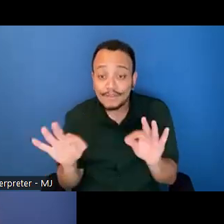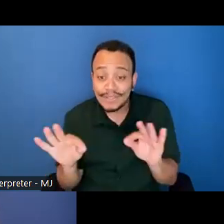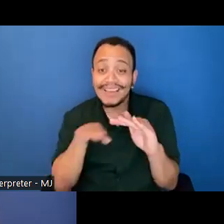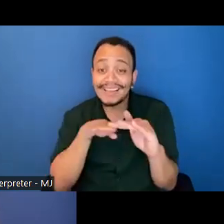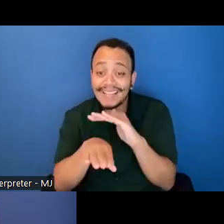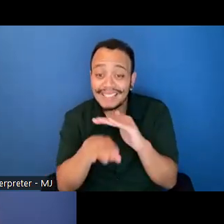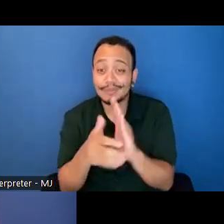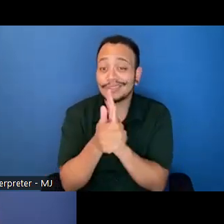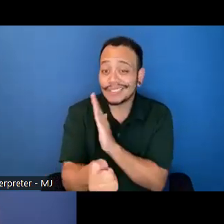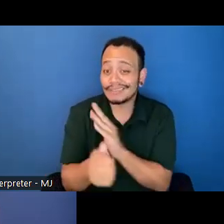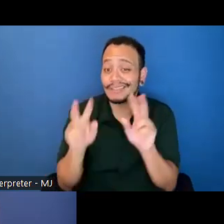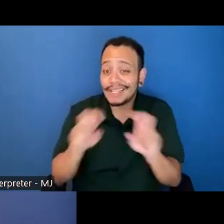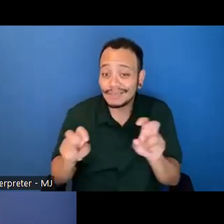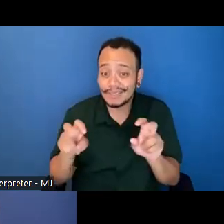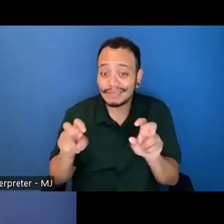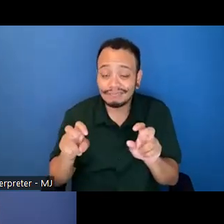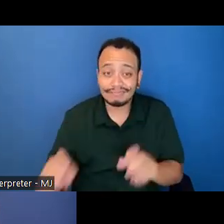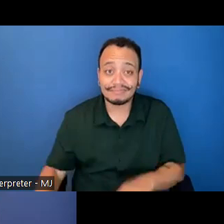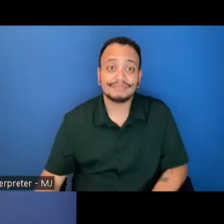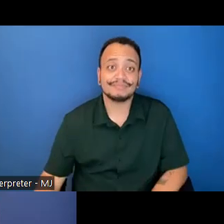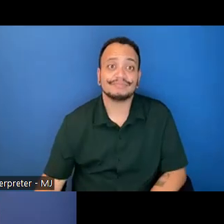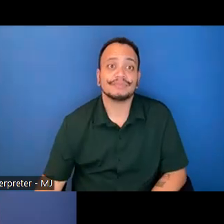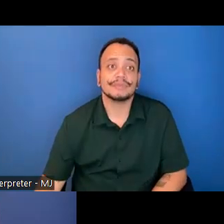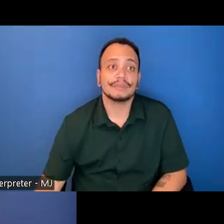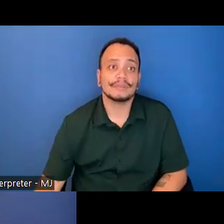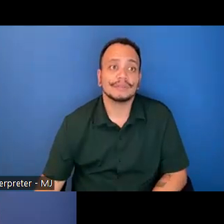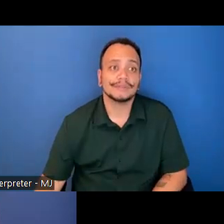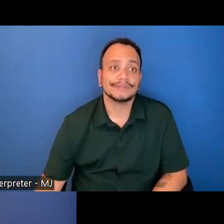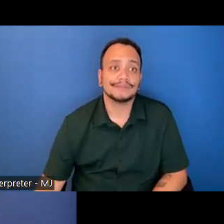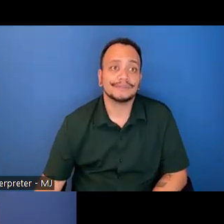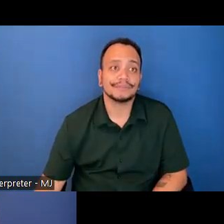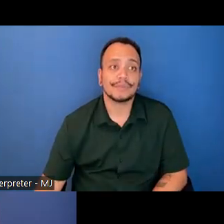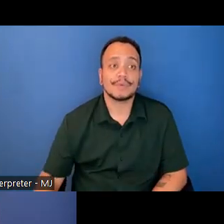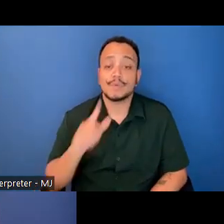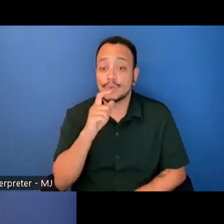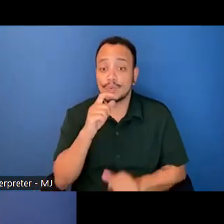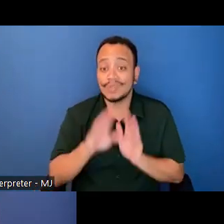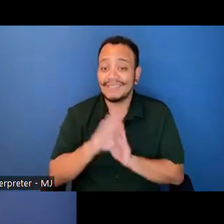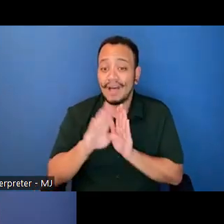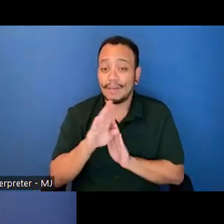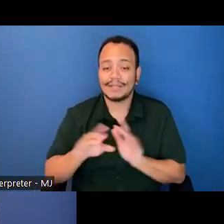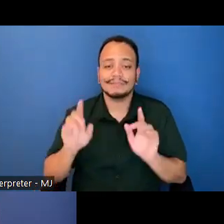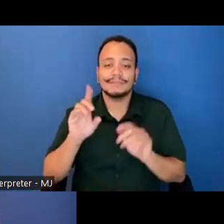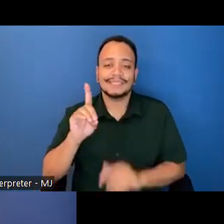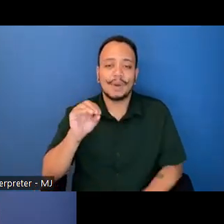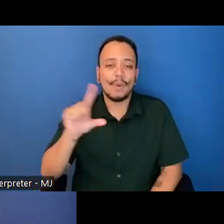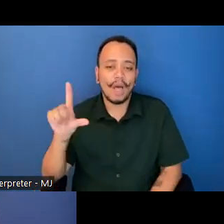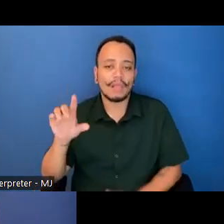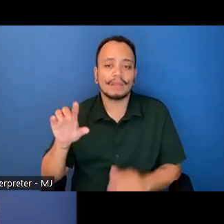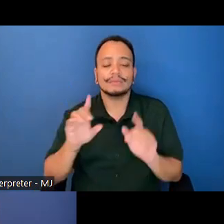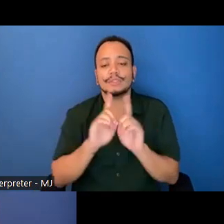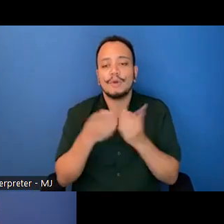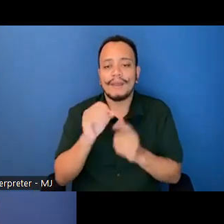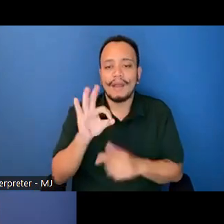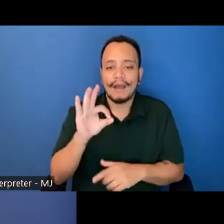assessment. And it was developed by the Department of Labor. And the skills assessment